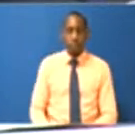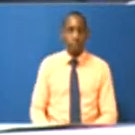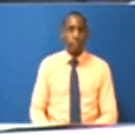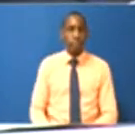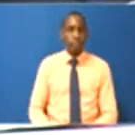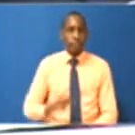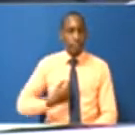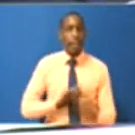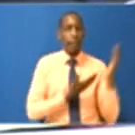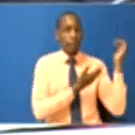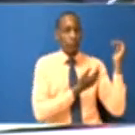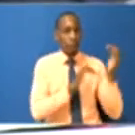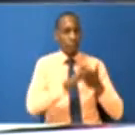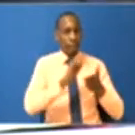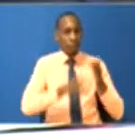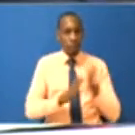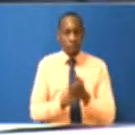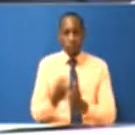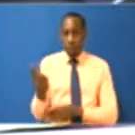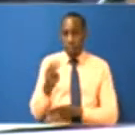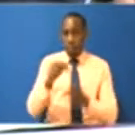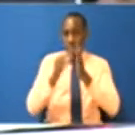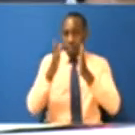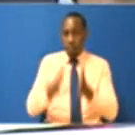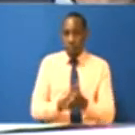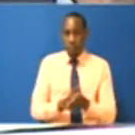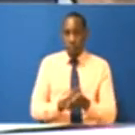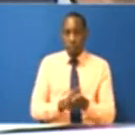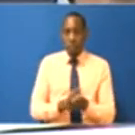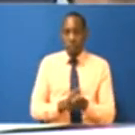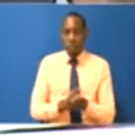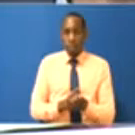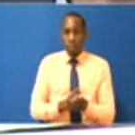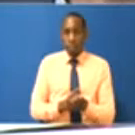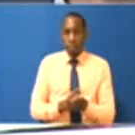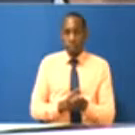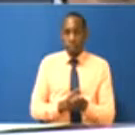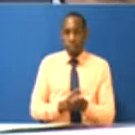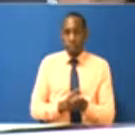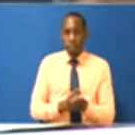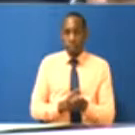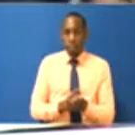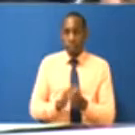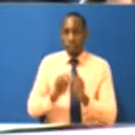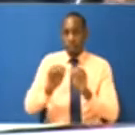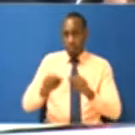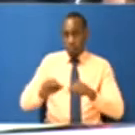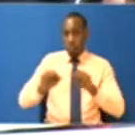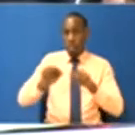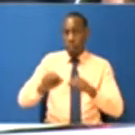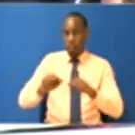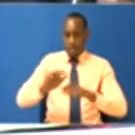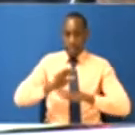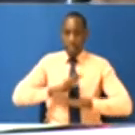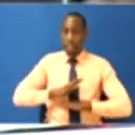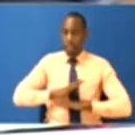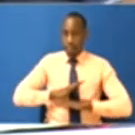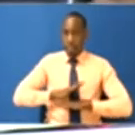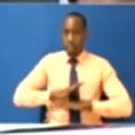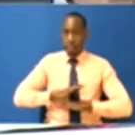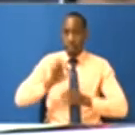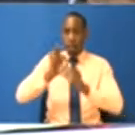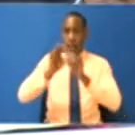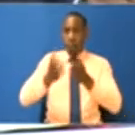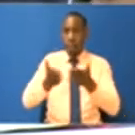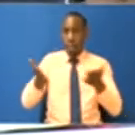that that out of the two one will be able to at least convince the